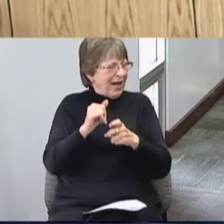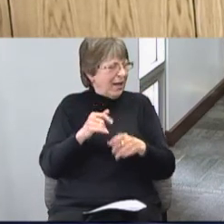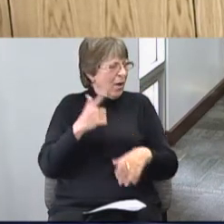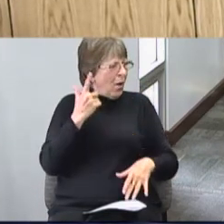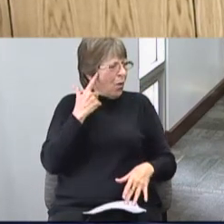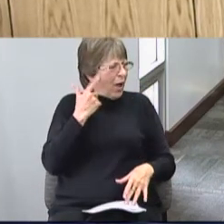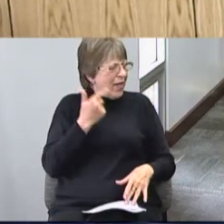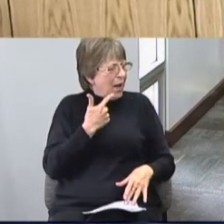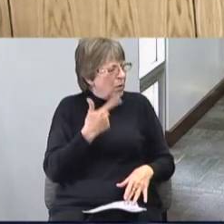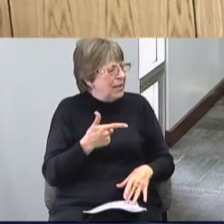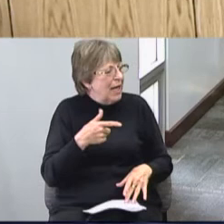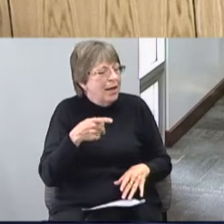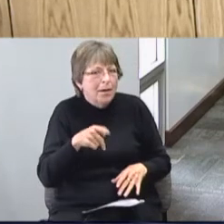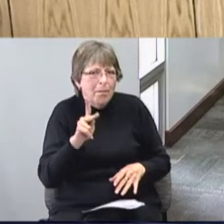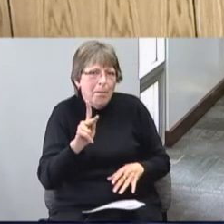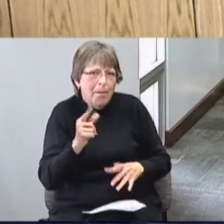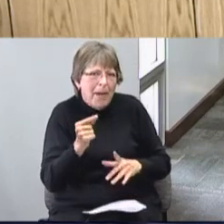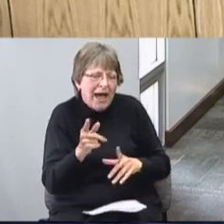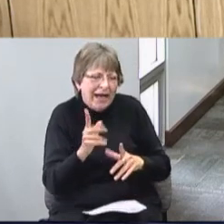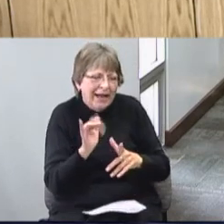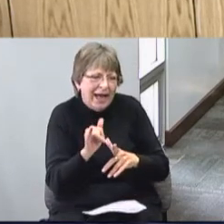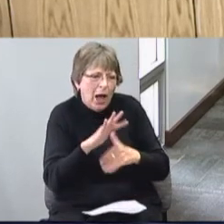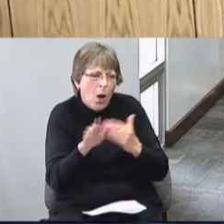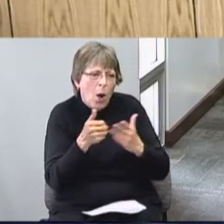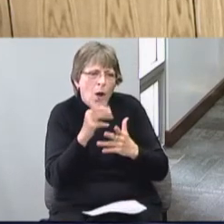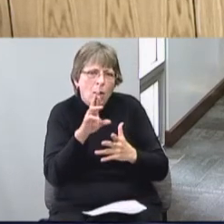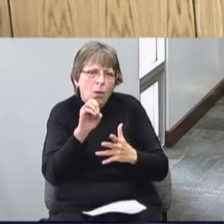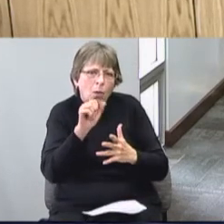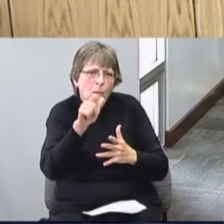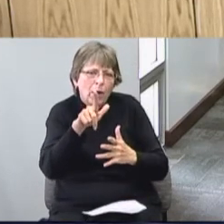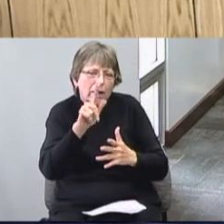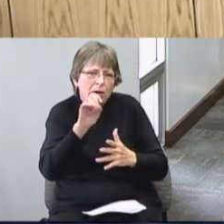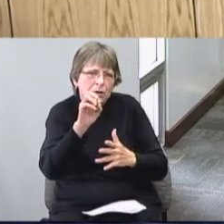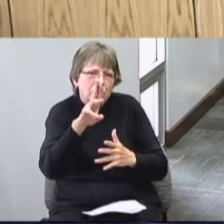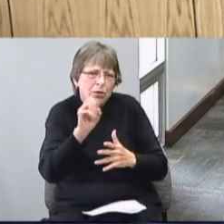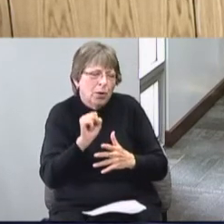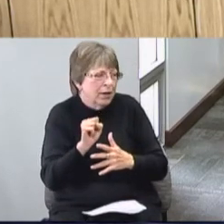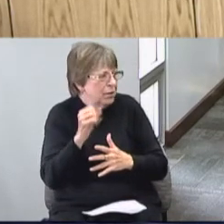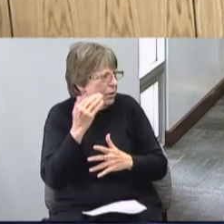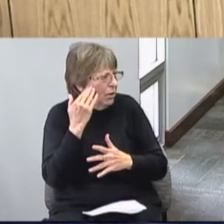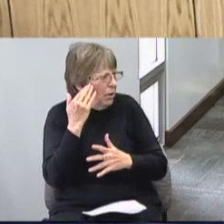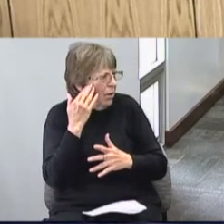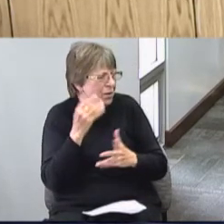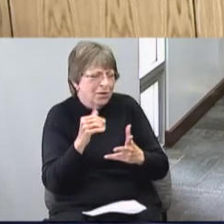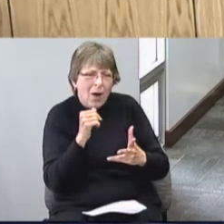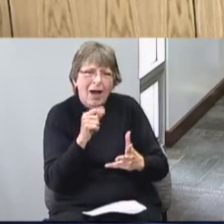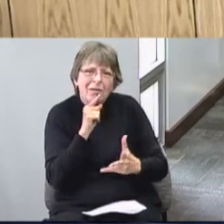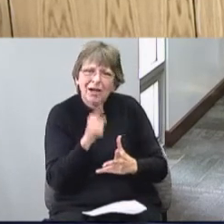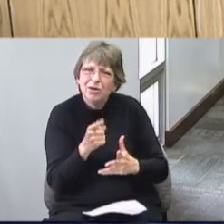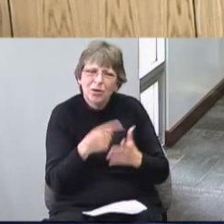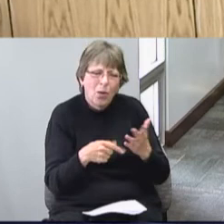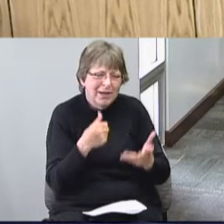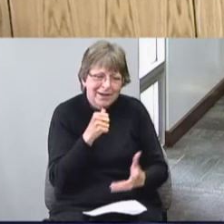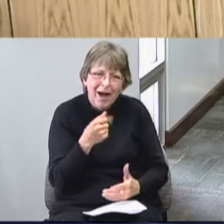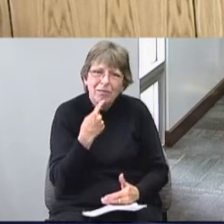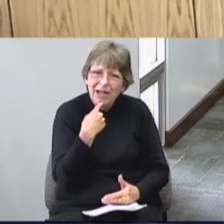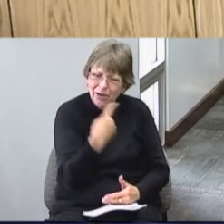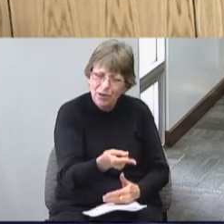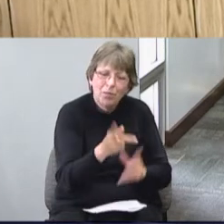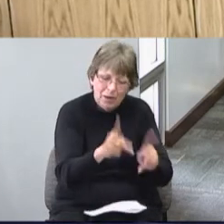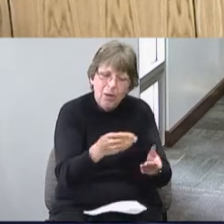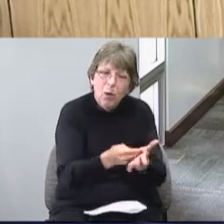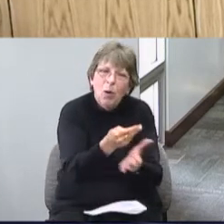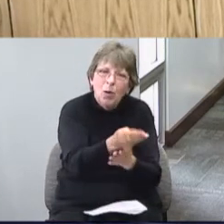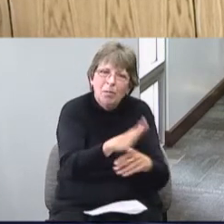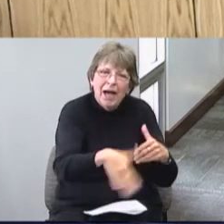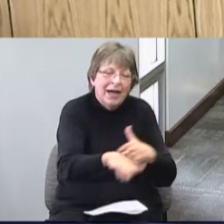in the packet that all the realtors know, so I'm not real sure what isn't being translated to the purchasers.